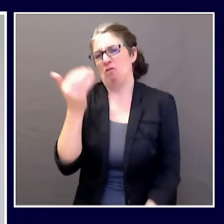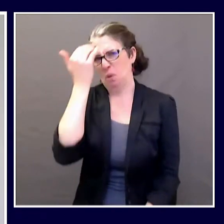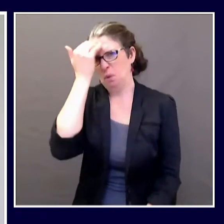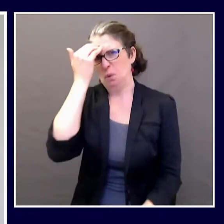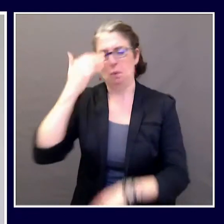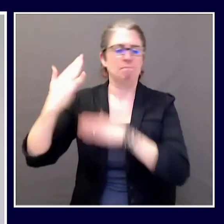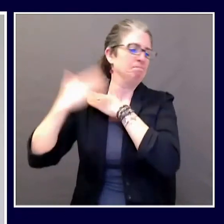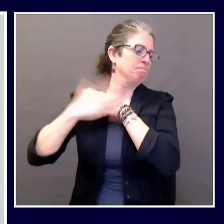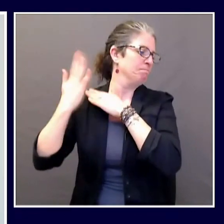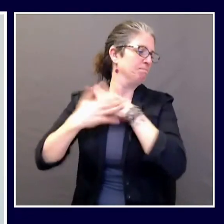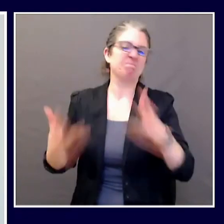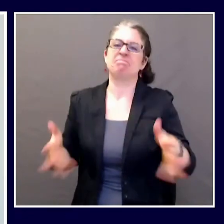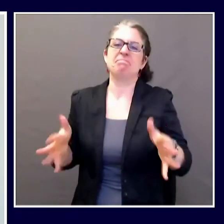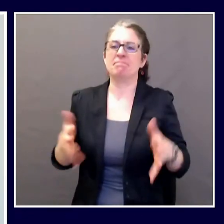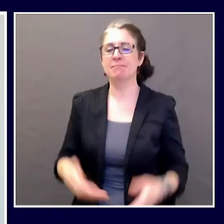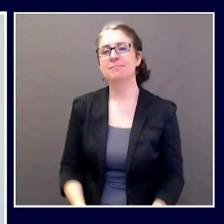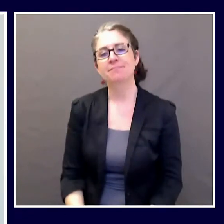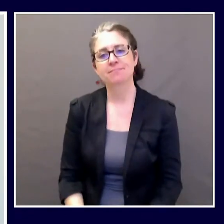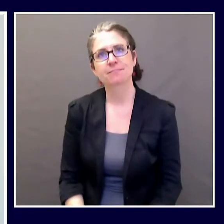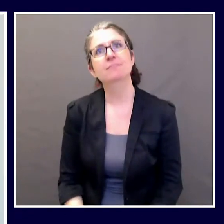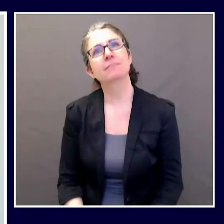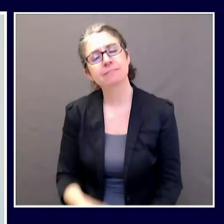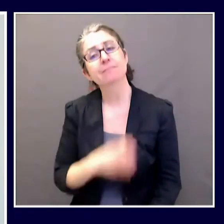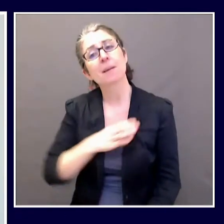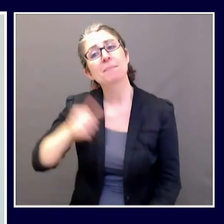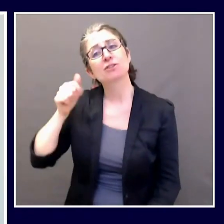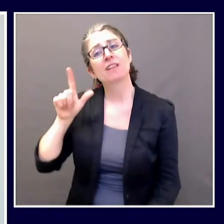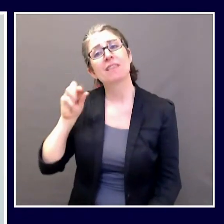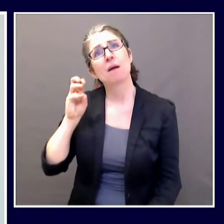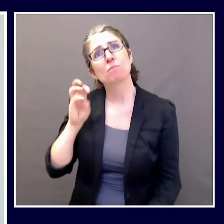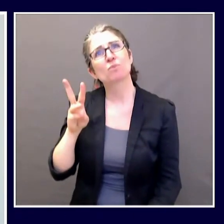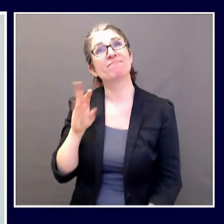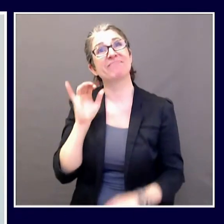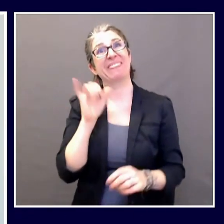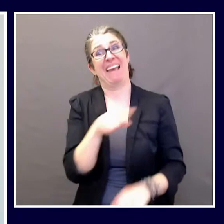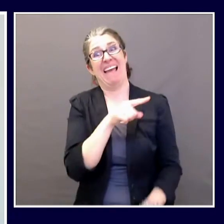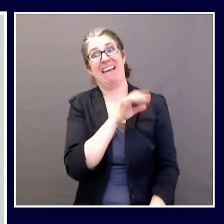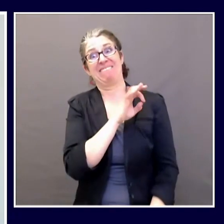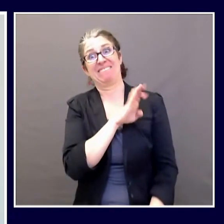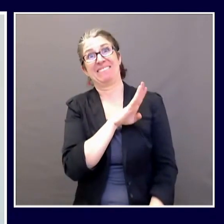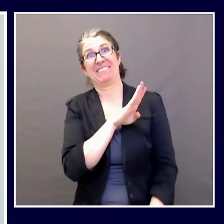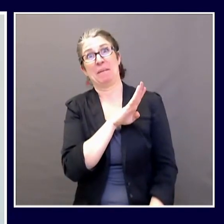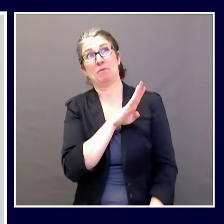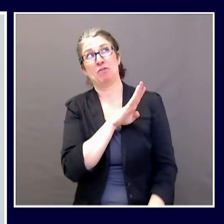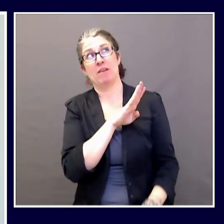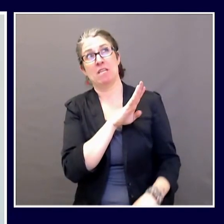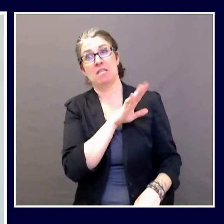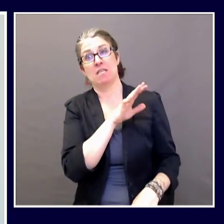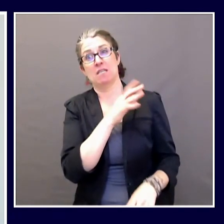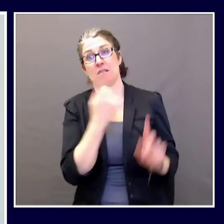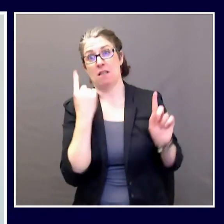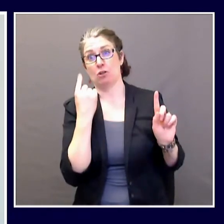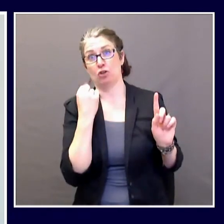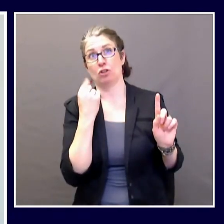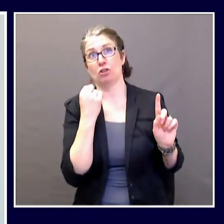that, not much longer after that, when we started having our first long-term care outbreak. People probably remember Falmouth by the Sea, and